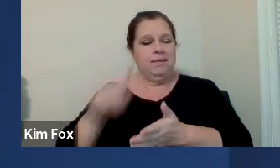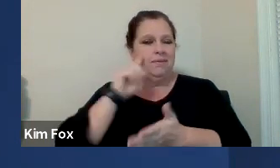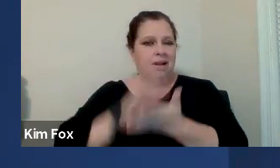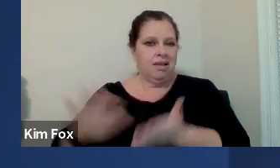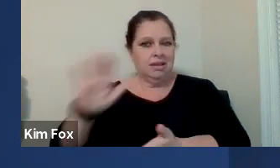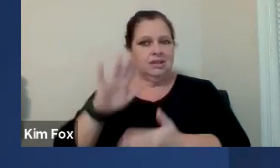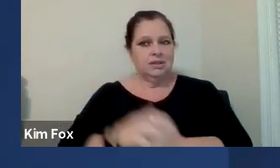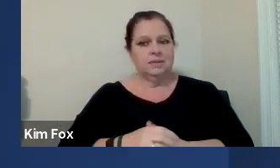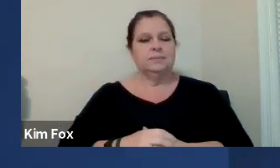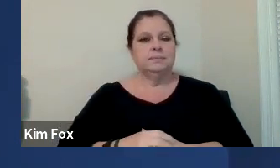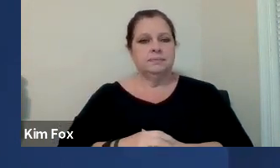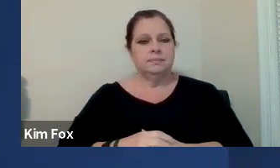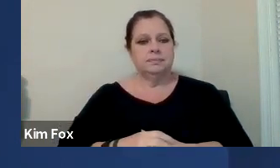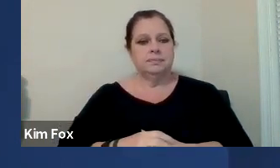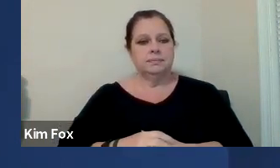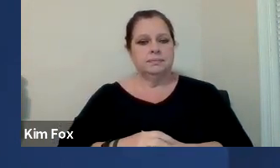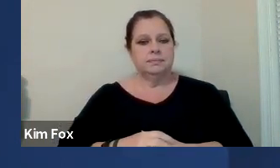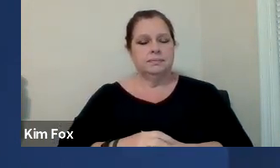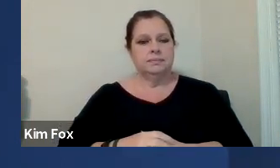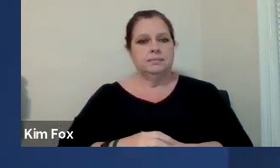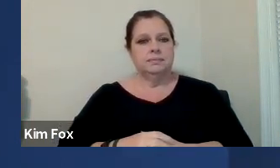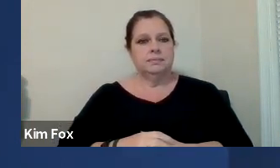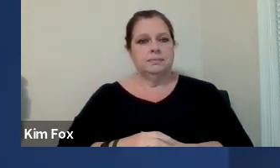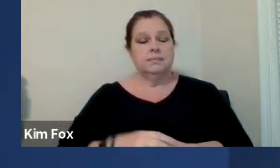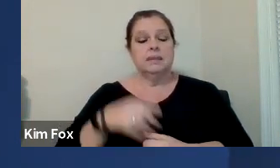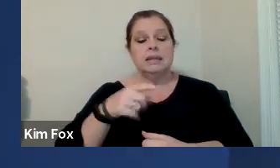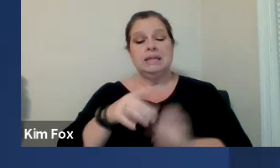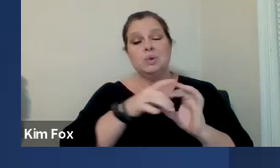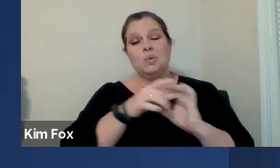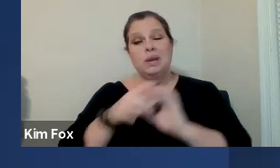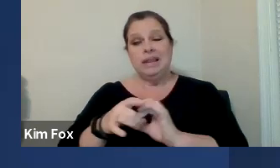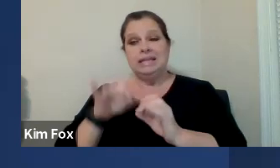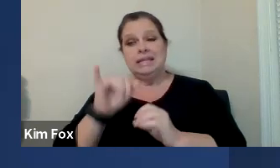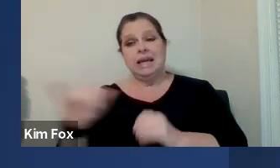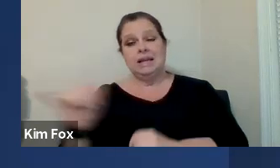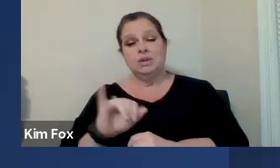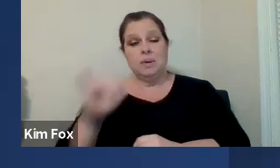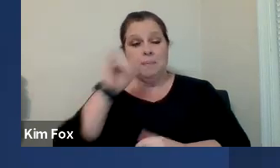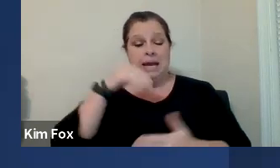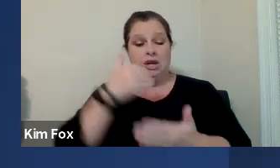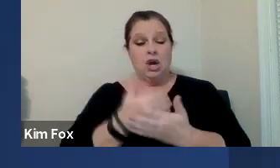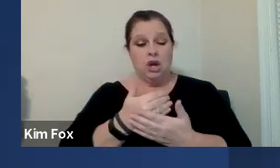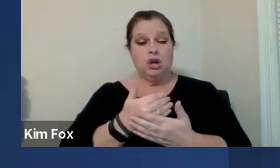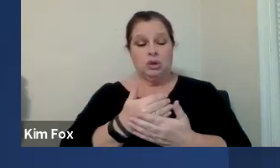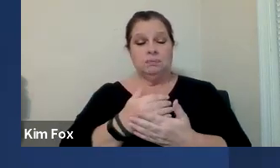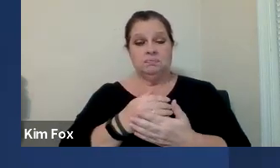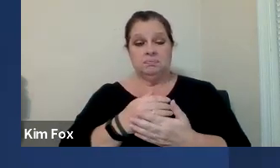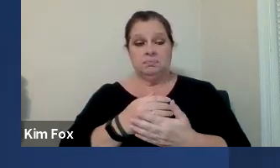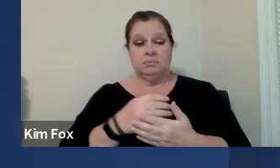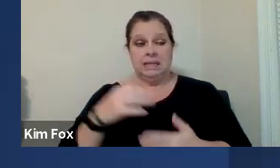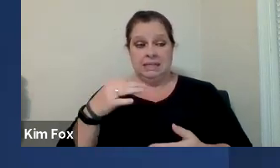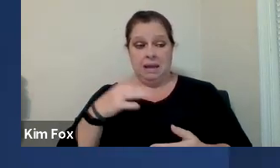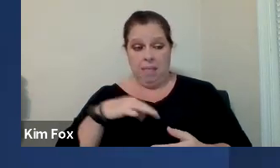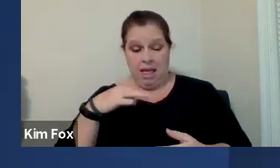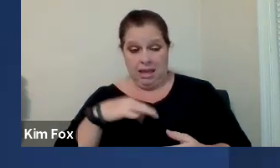Great. And this question kind of relates to that too. And it said that my daughter is applying to a school that bases